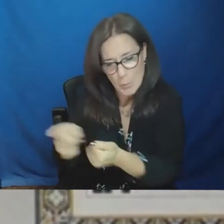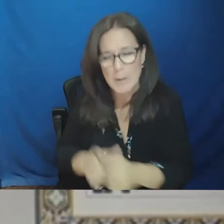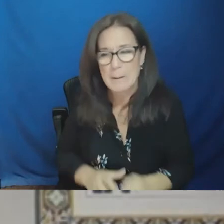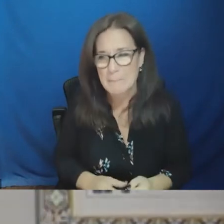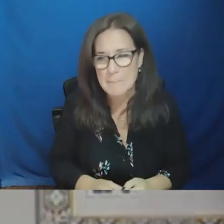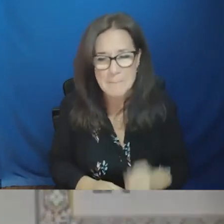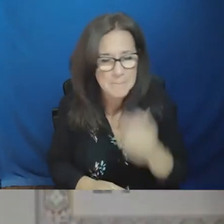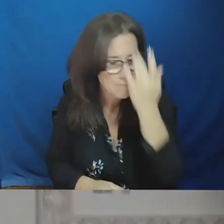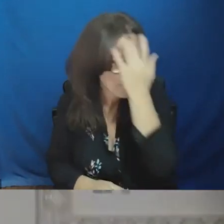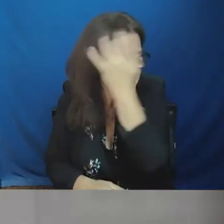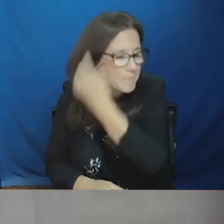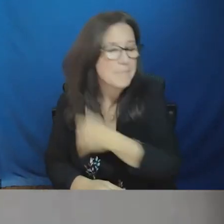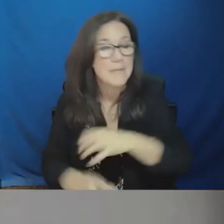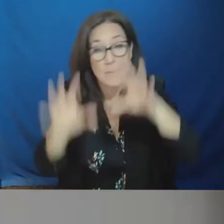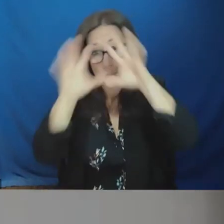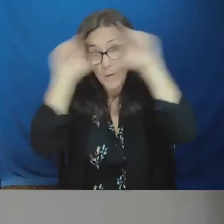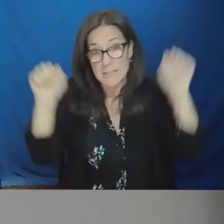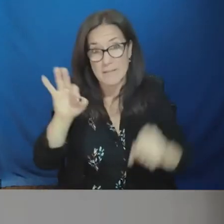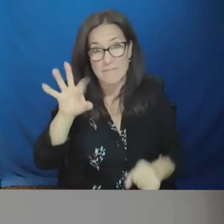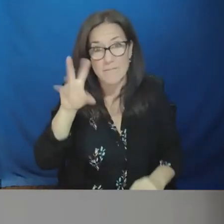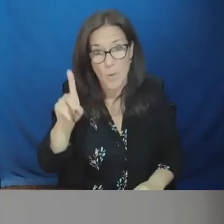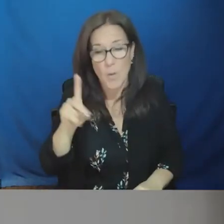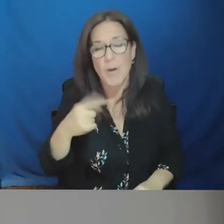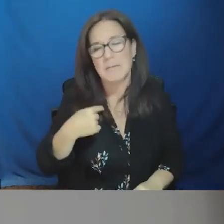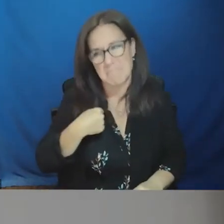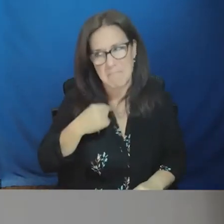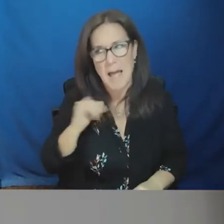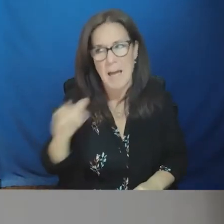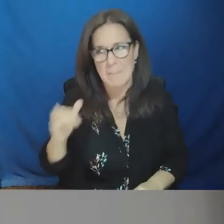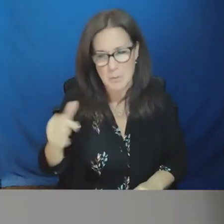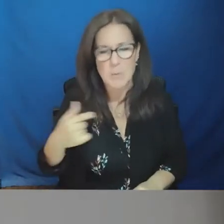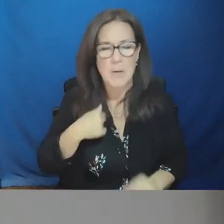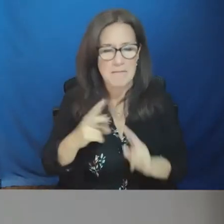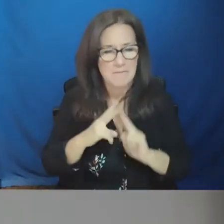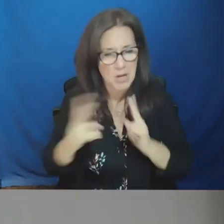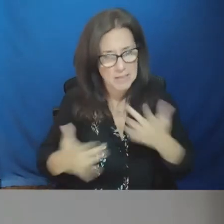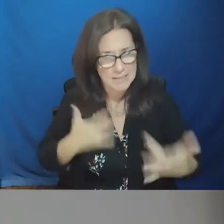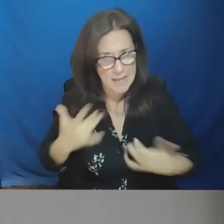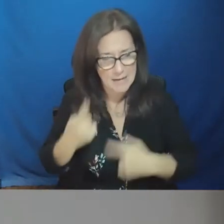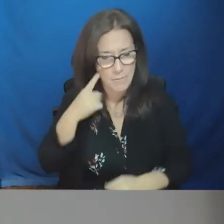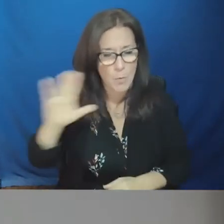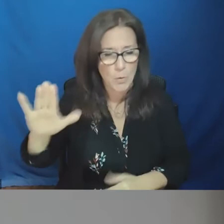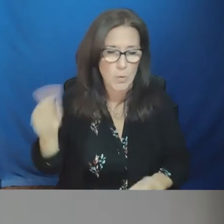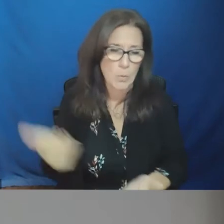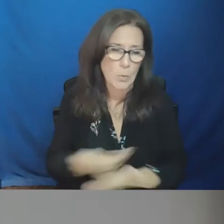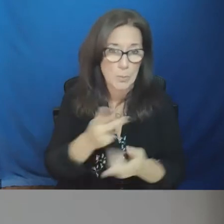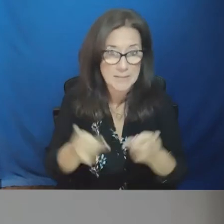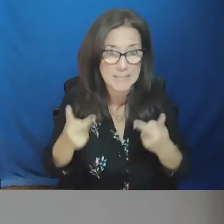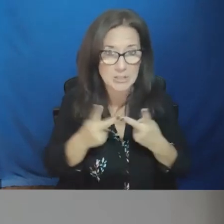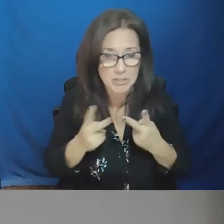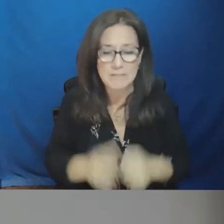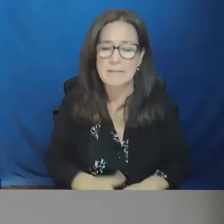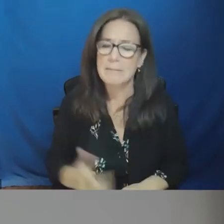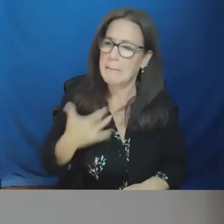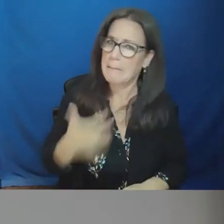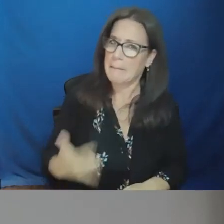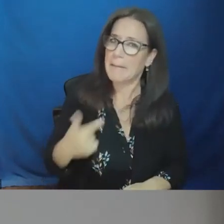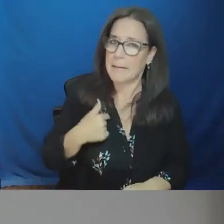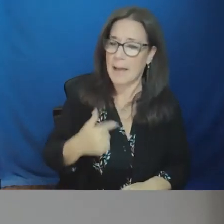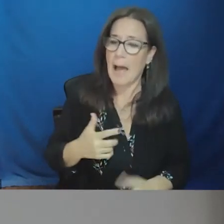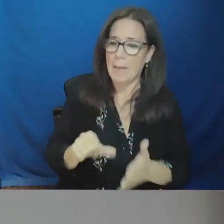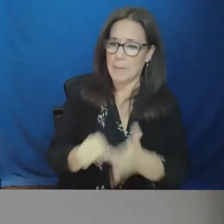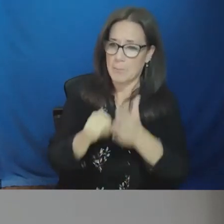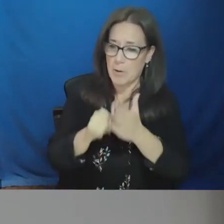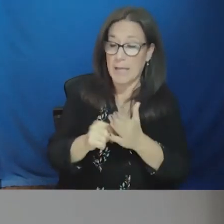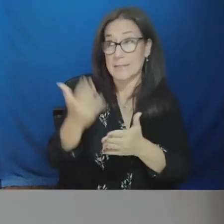I too, Mr. Rouse, am very excited about your new position. I'm always impressed. I know about your vision